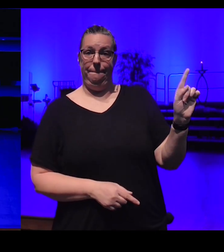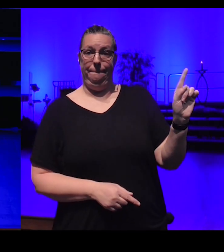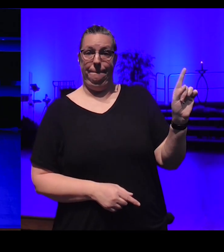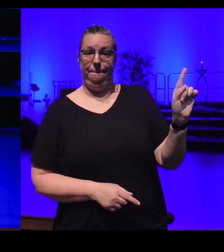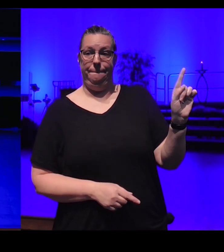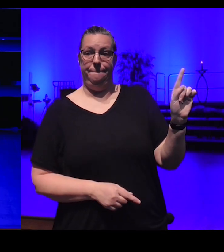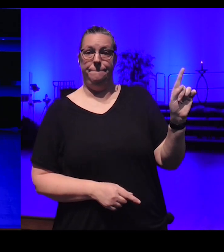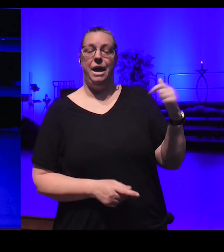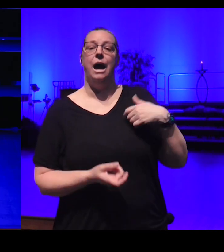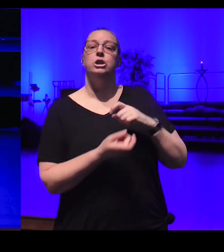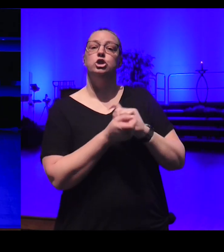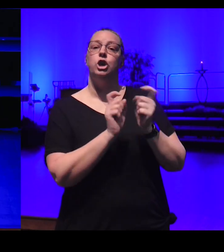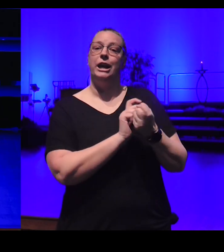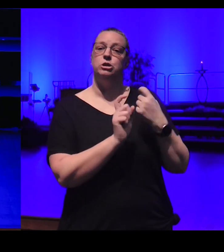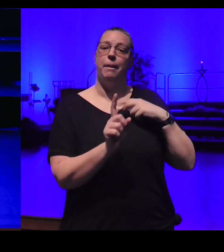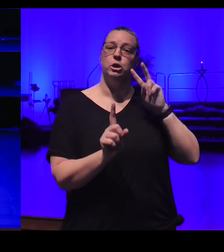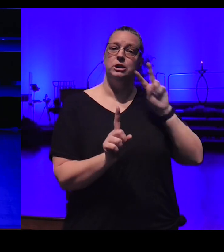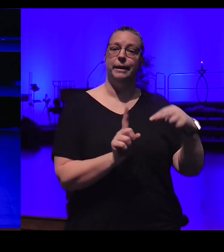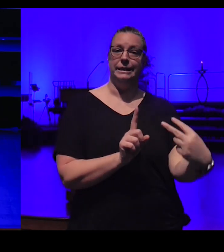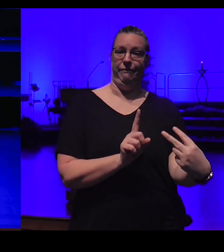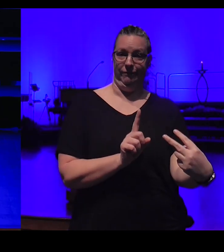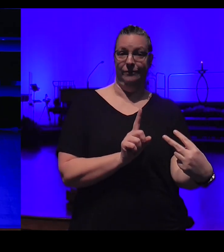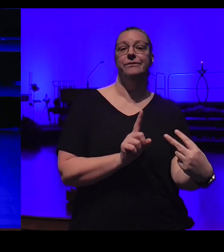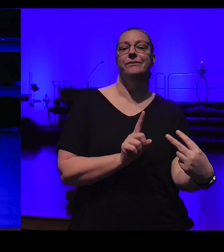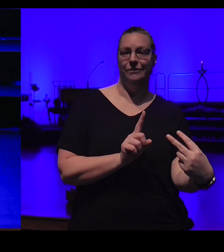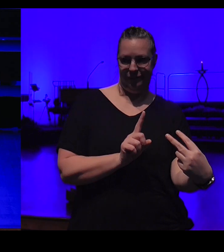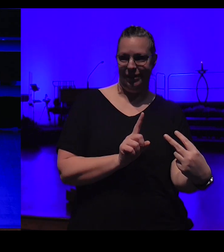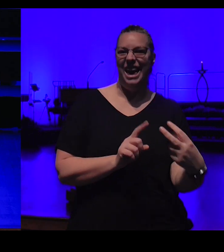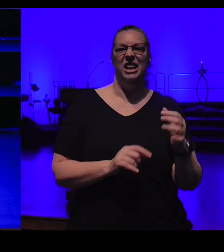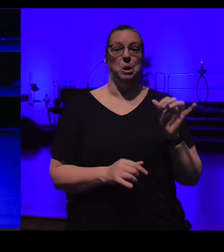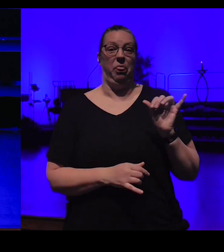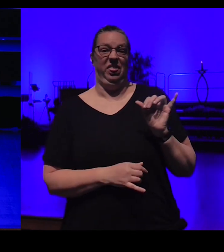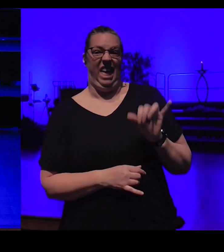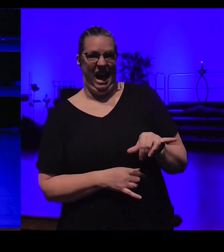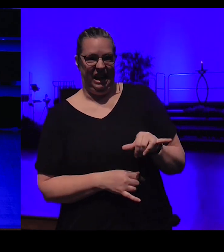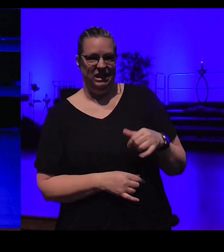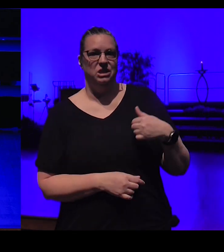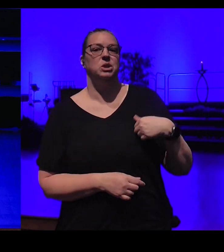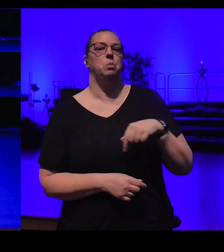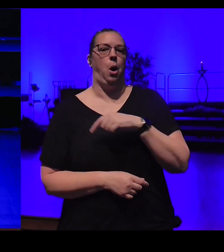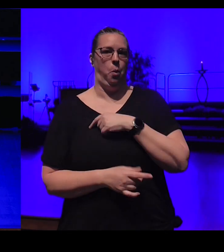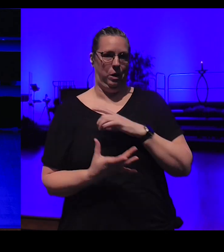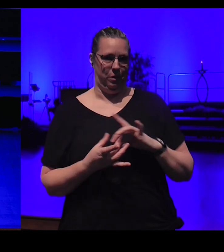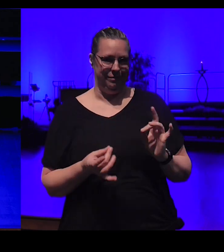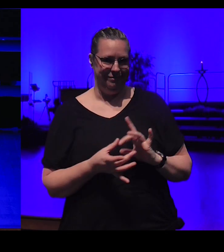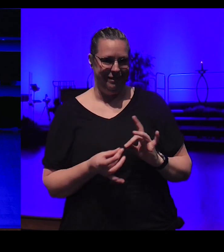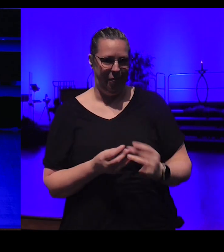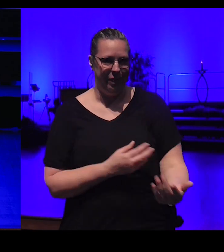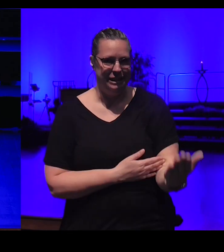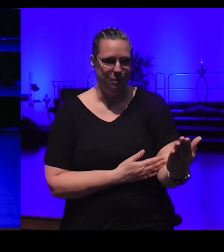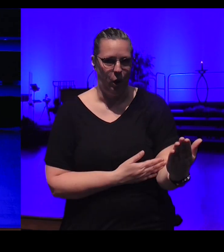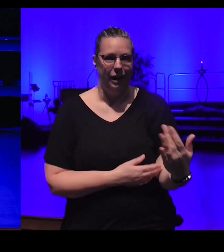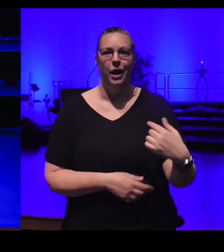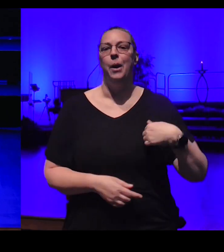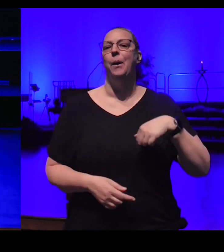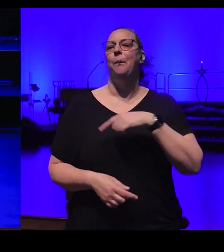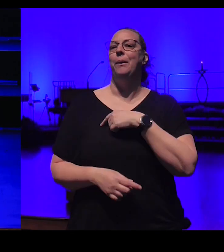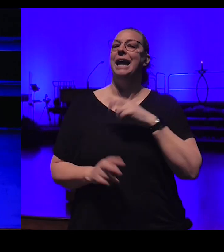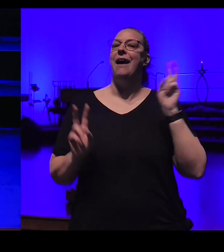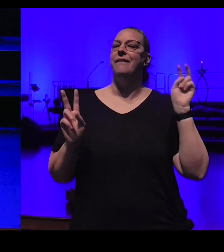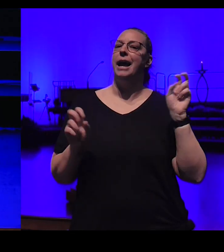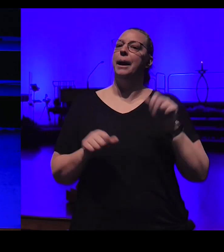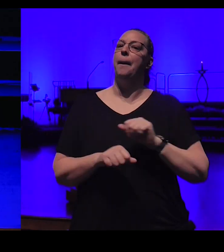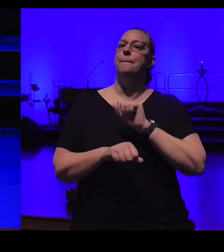a change in my perspective. And that's what we are going to look at this morning. We have an appointment